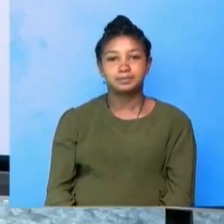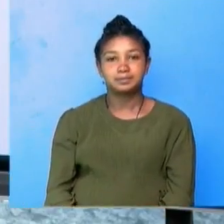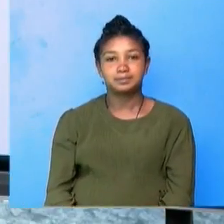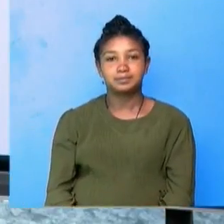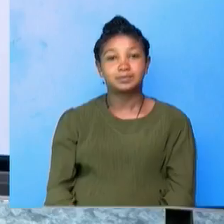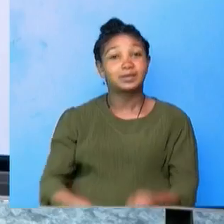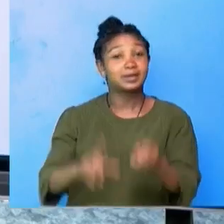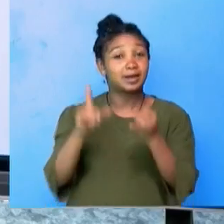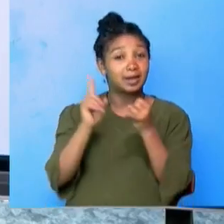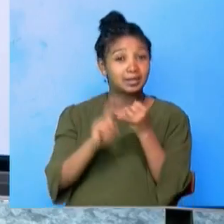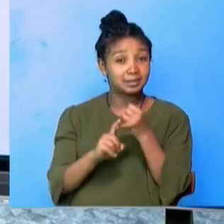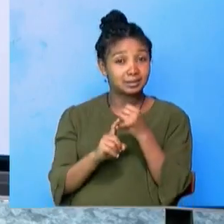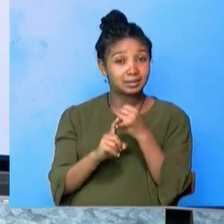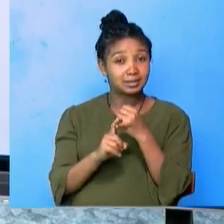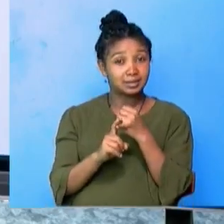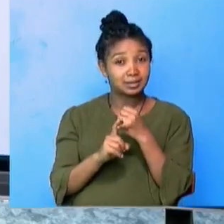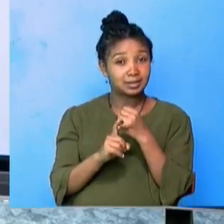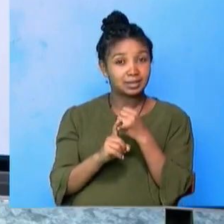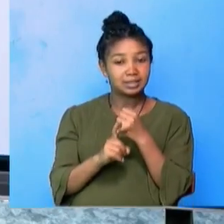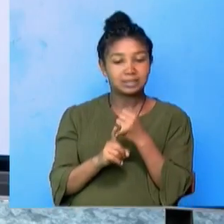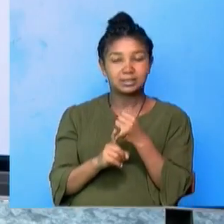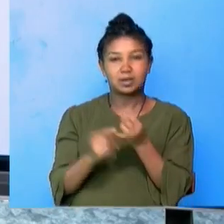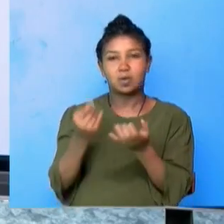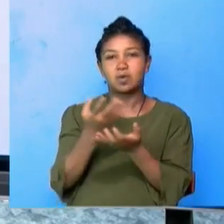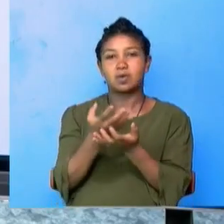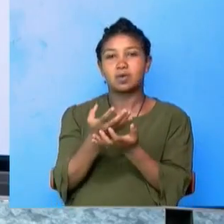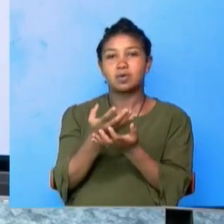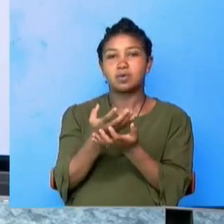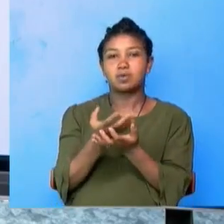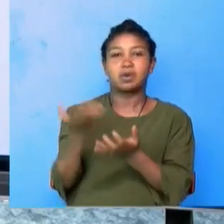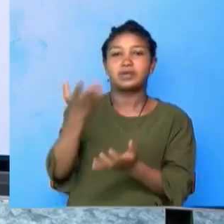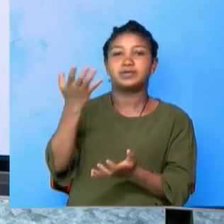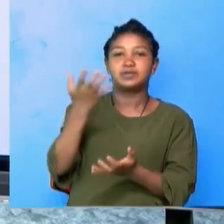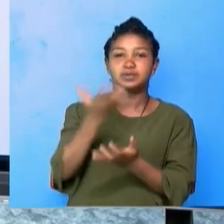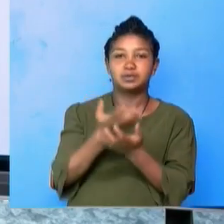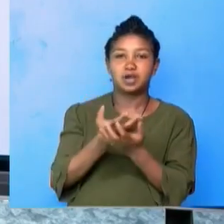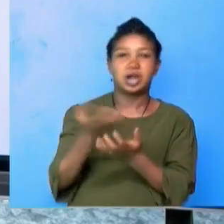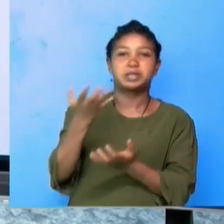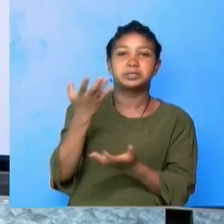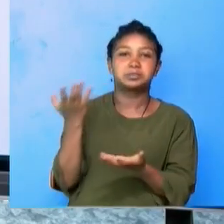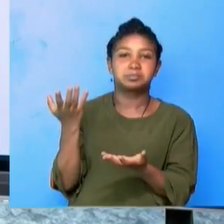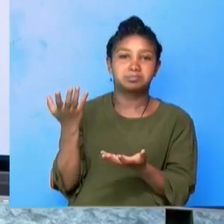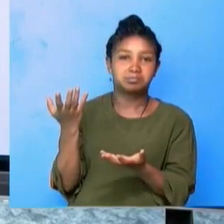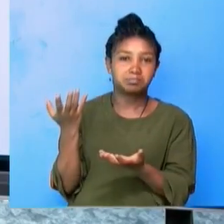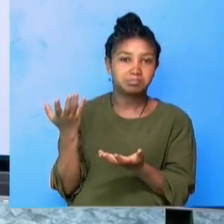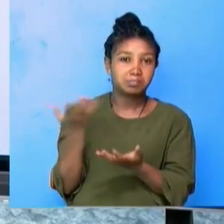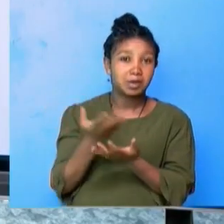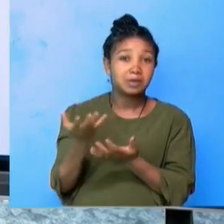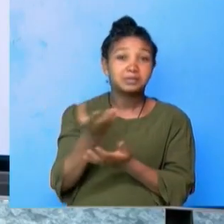The last is rich. Rich. So here is the only answer is